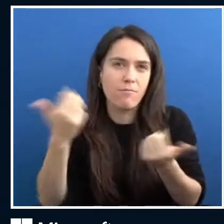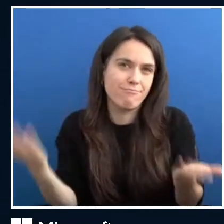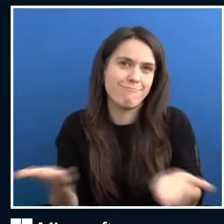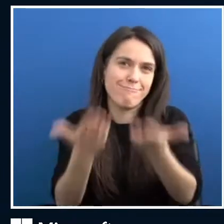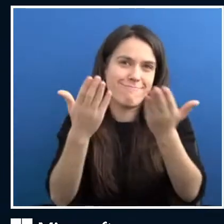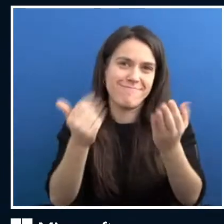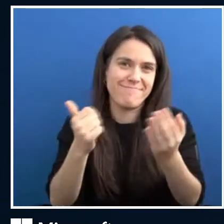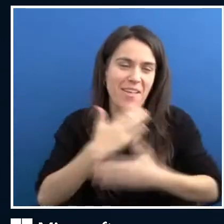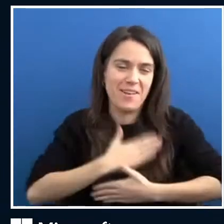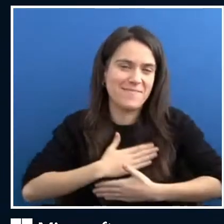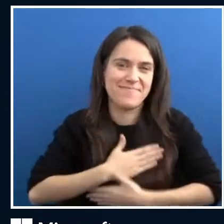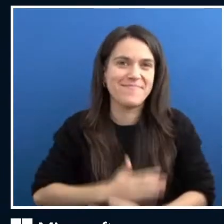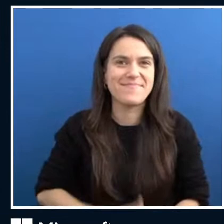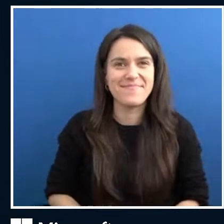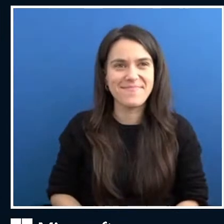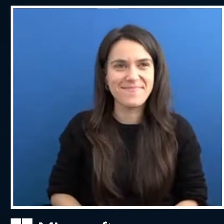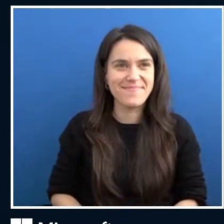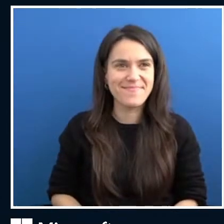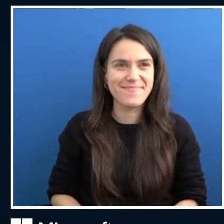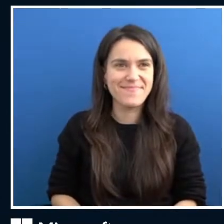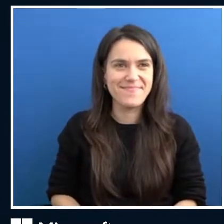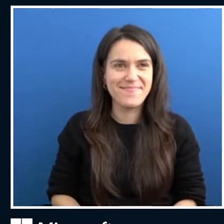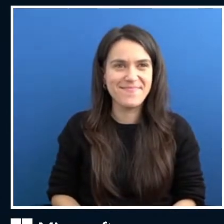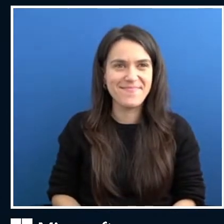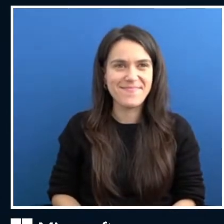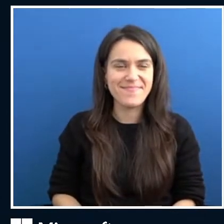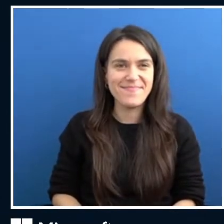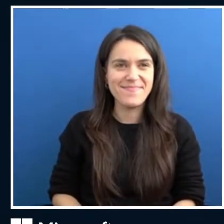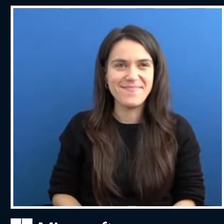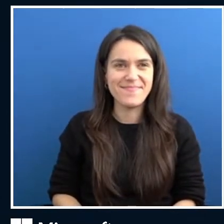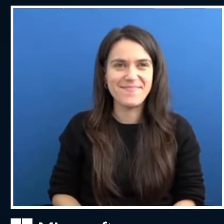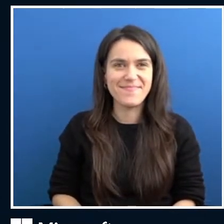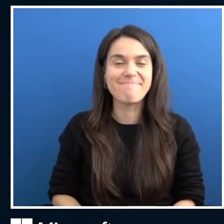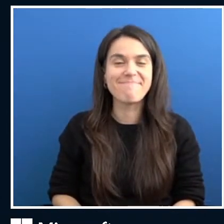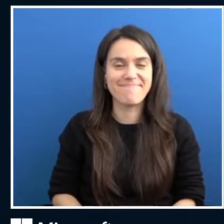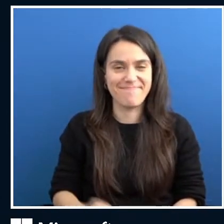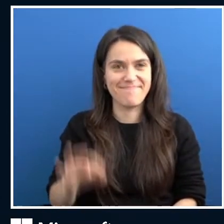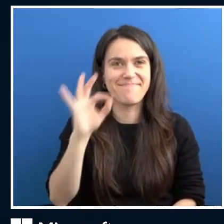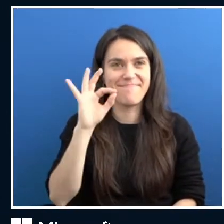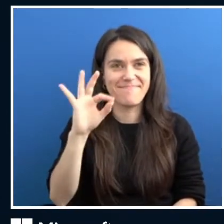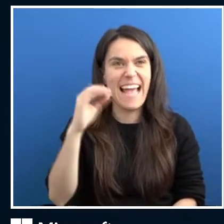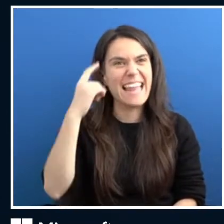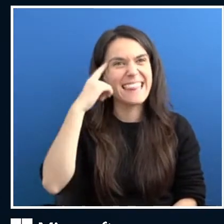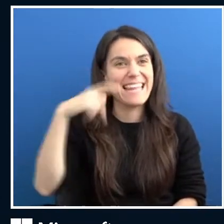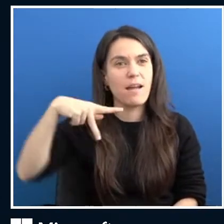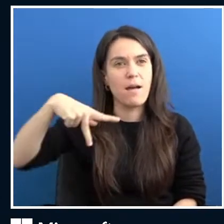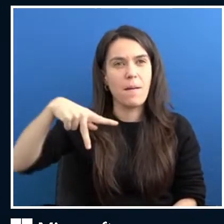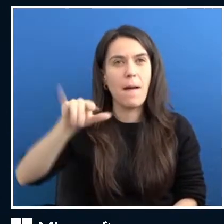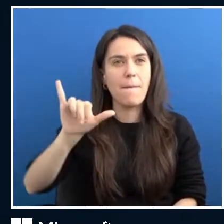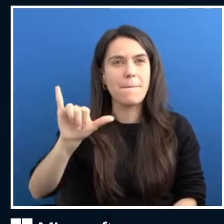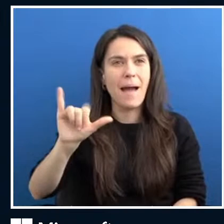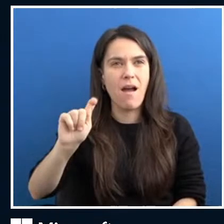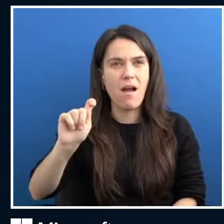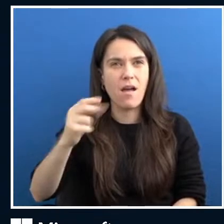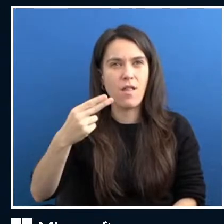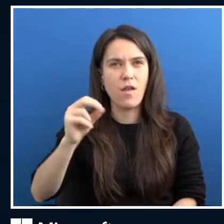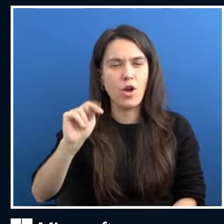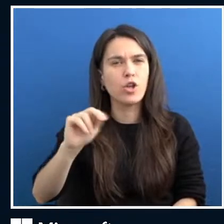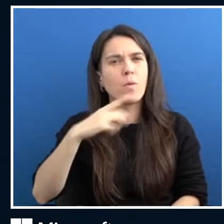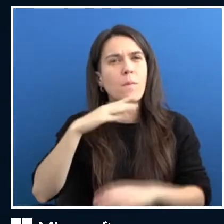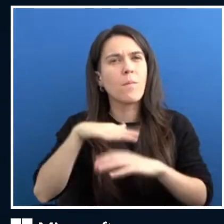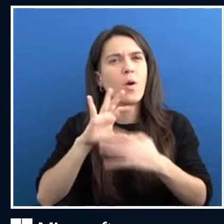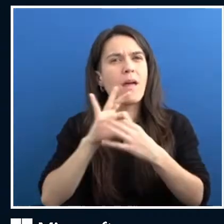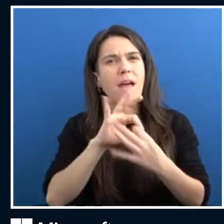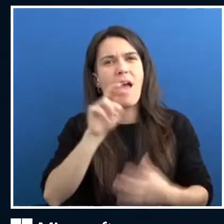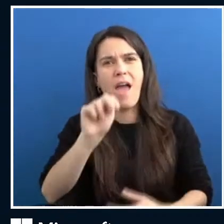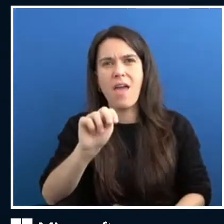amazing. Yeah, actually, from Python specific things, I think what you use NLP capabilities, right? Yeah. You use Spacey.